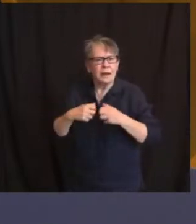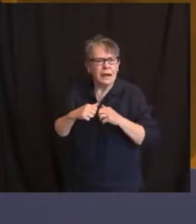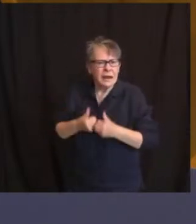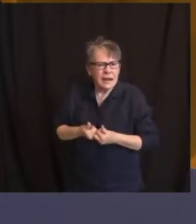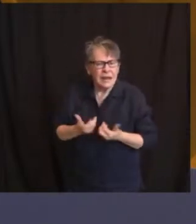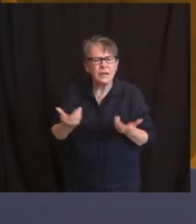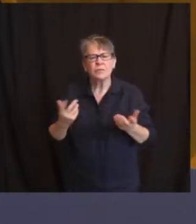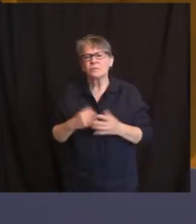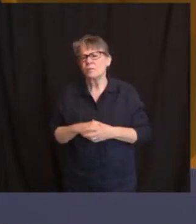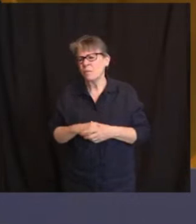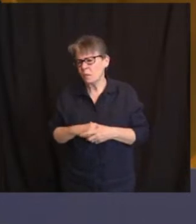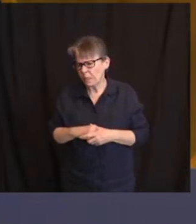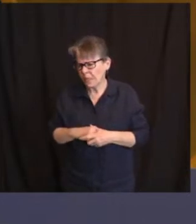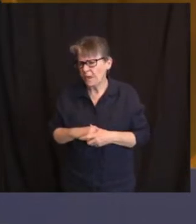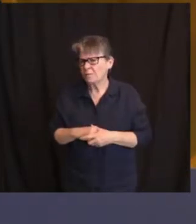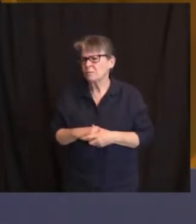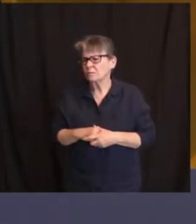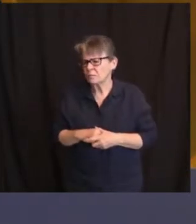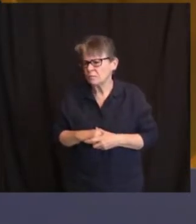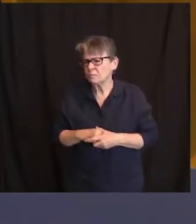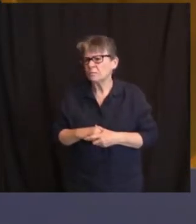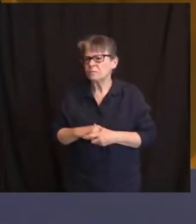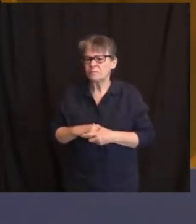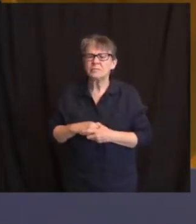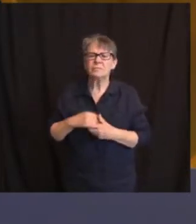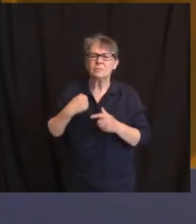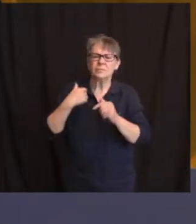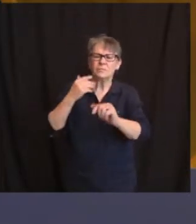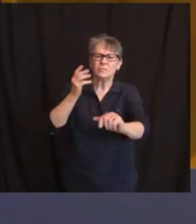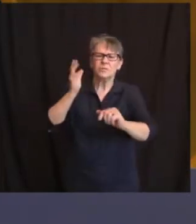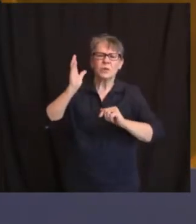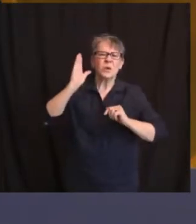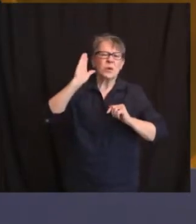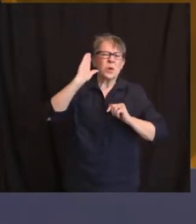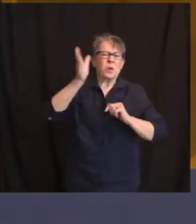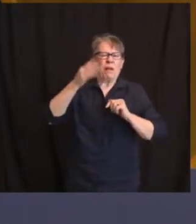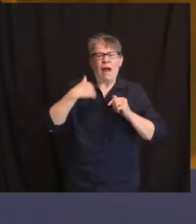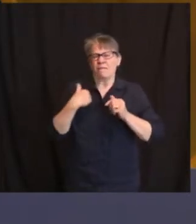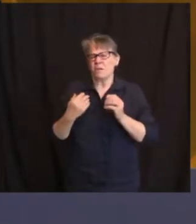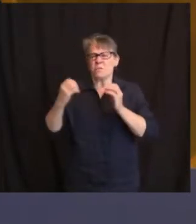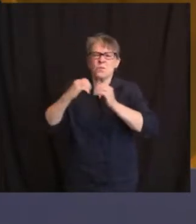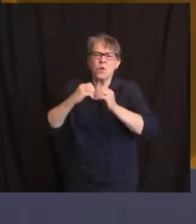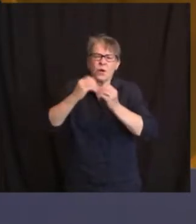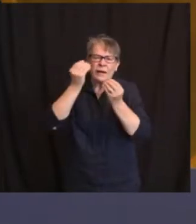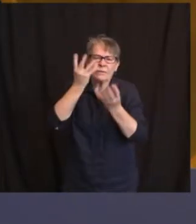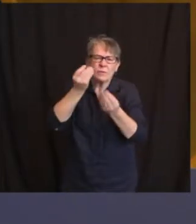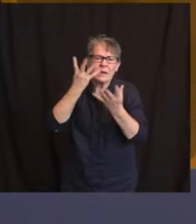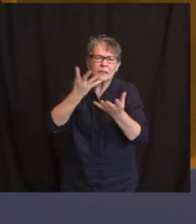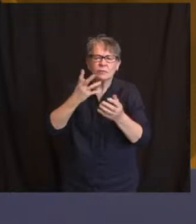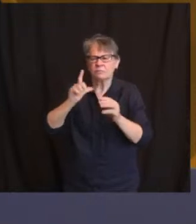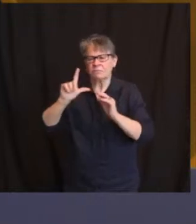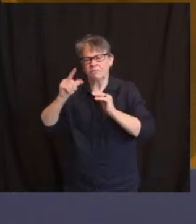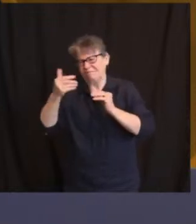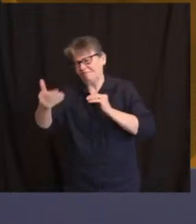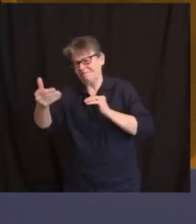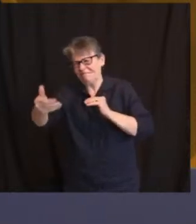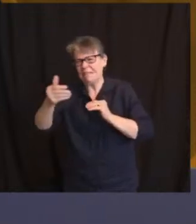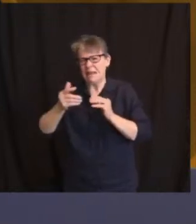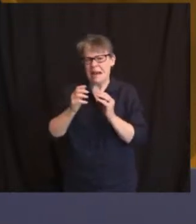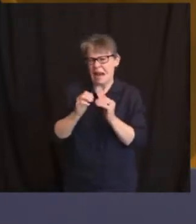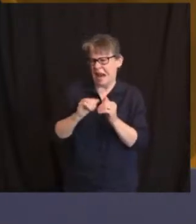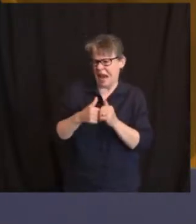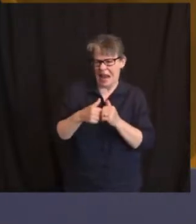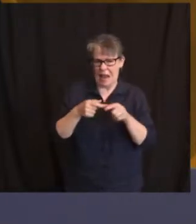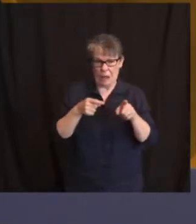complement of bed spaces for those that cannot appropriately do that at home. So I'd be happy to do that. I can do